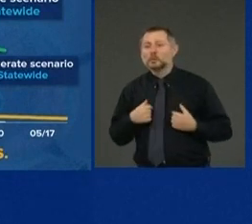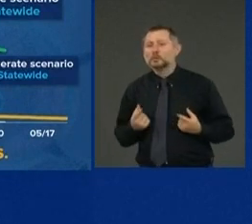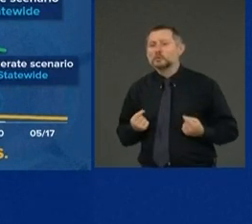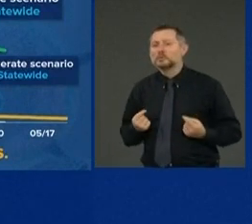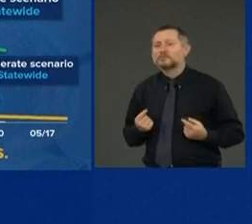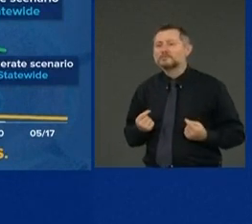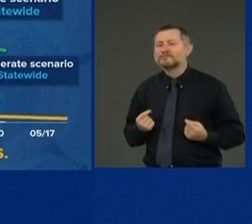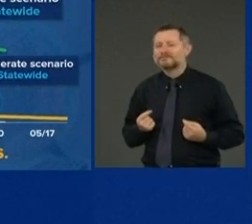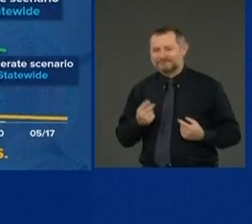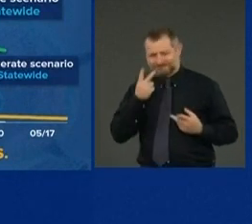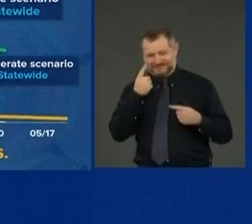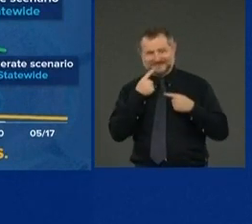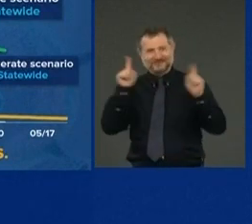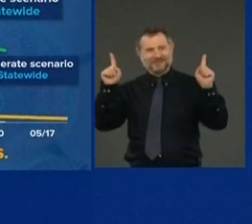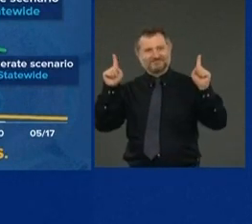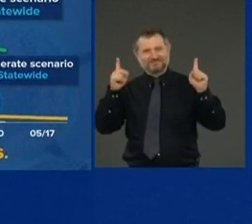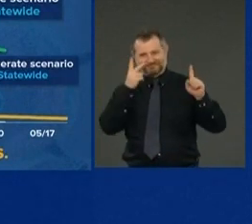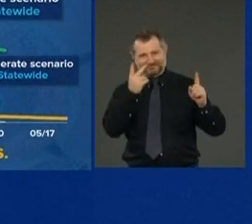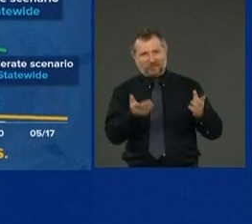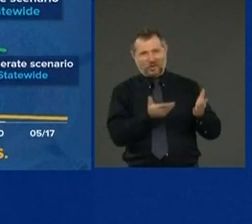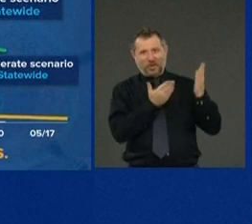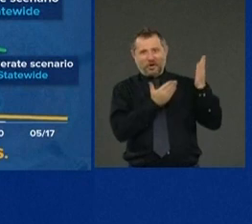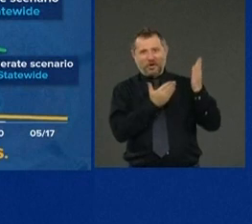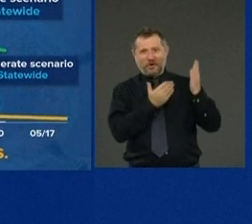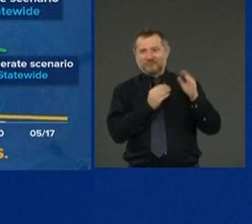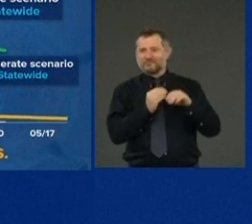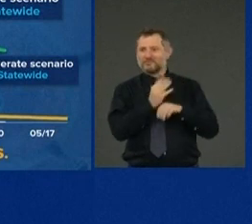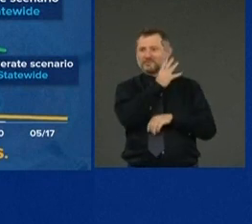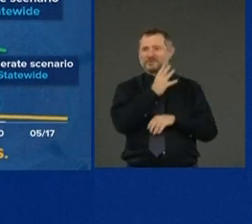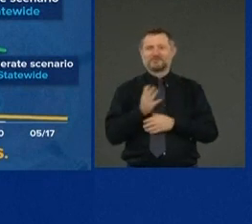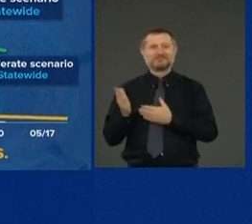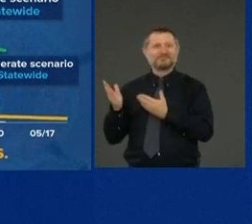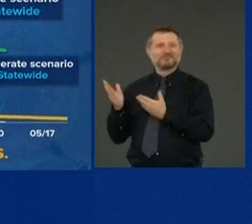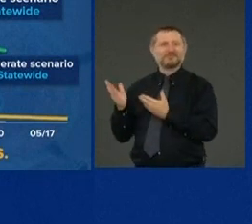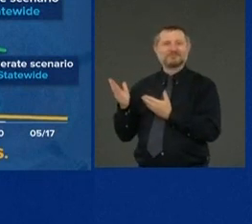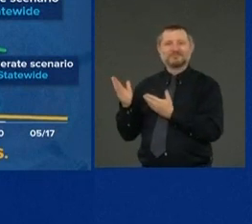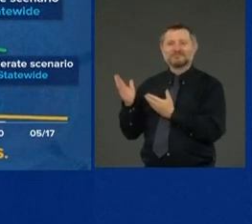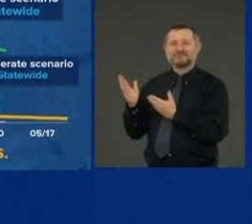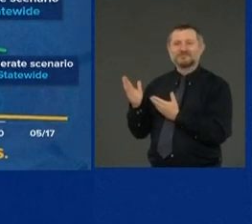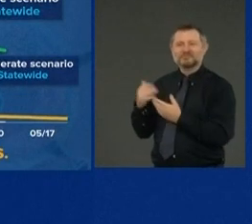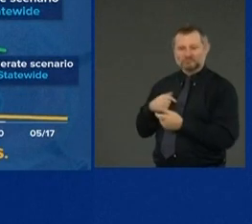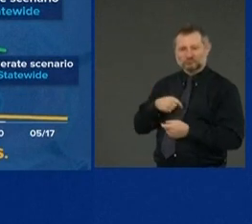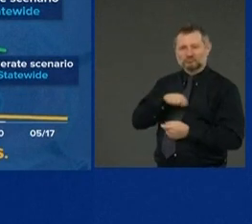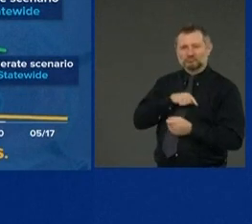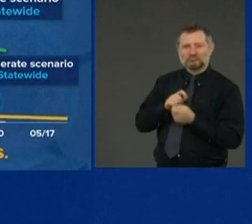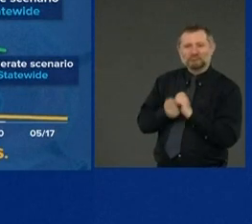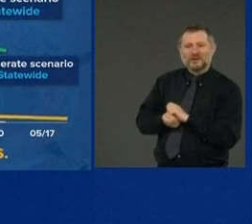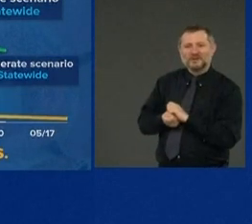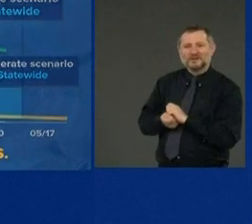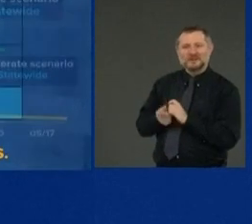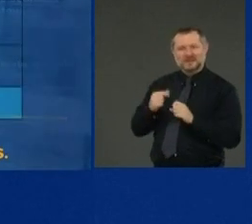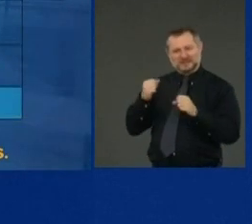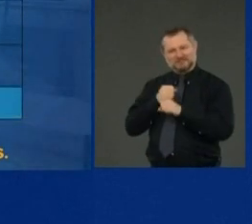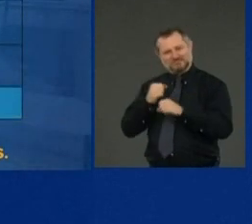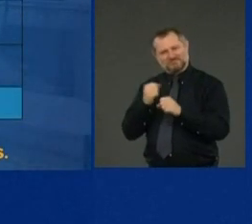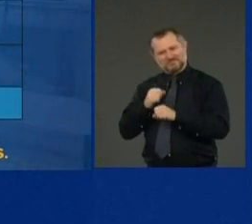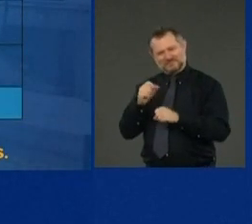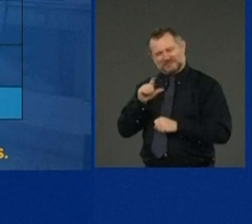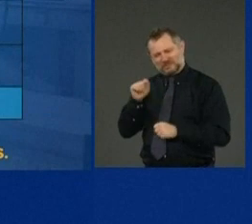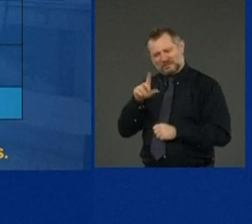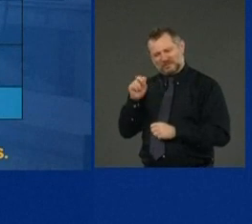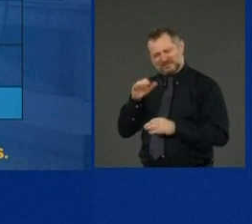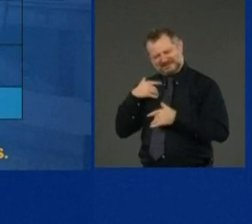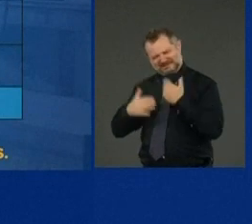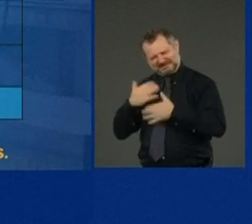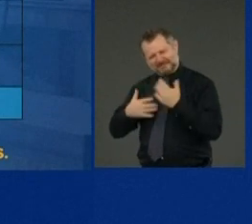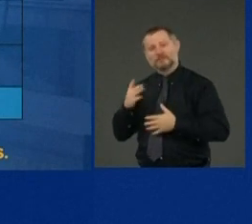We changed. We changed what we were doing, and we saved tens of thousands of lives. And that's what